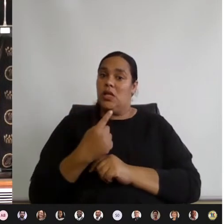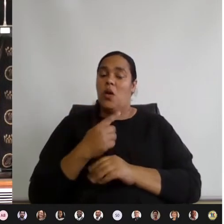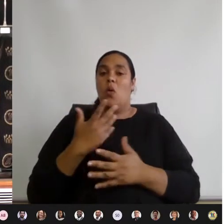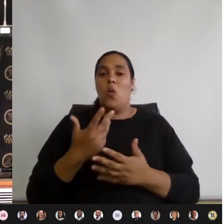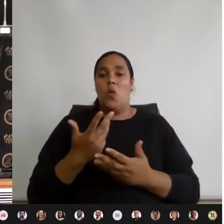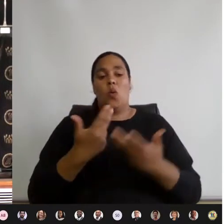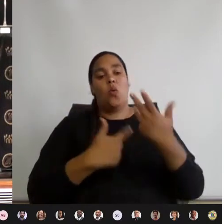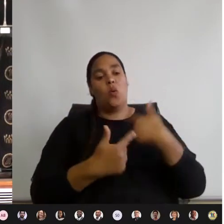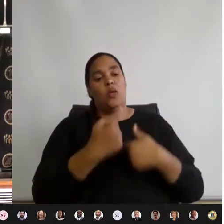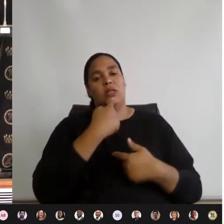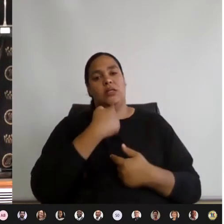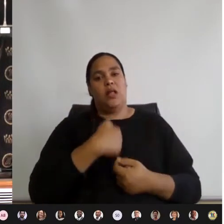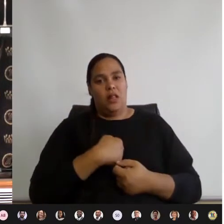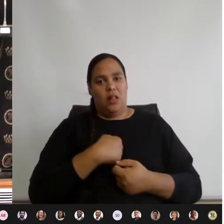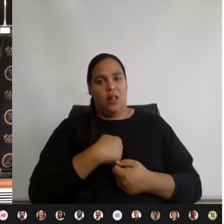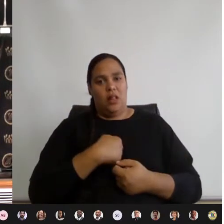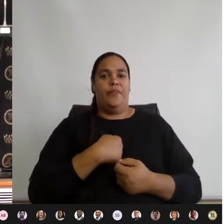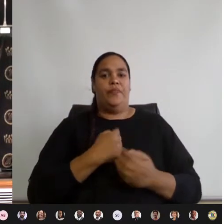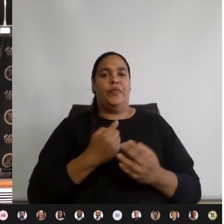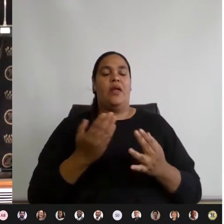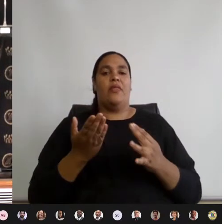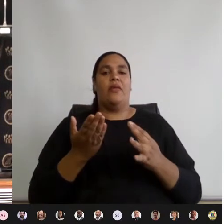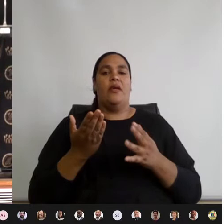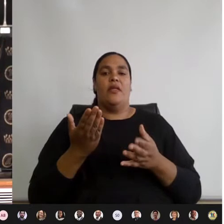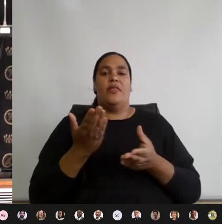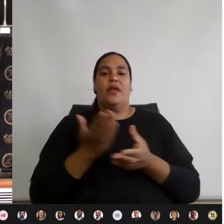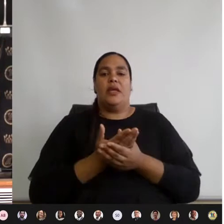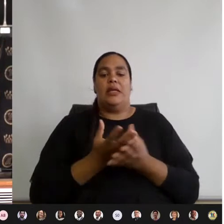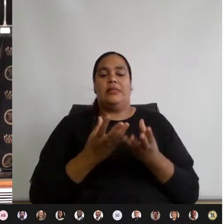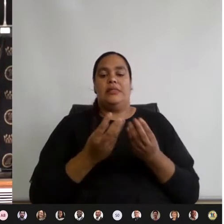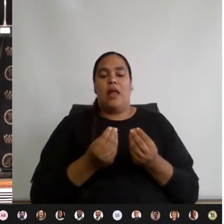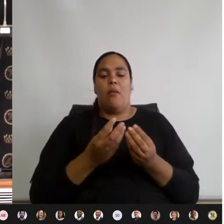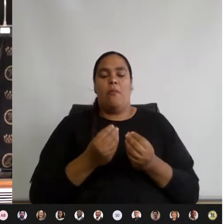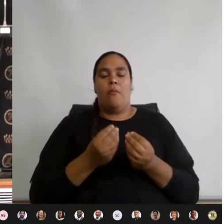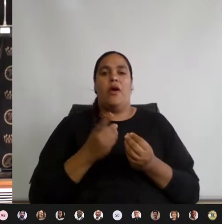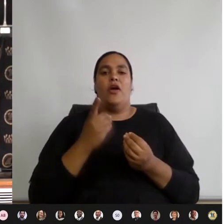me the case number of the charge that you have laid.